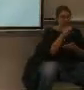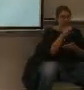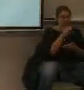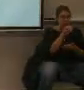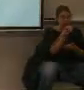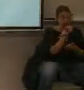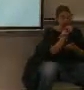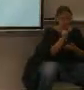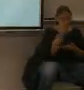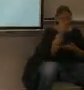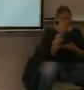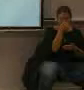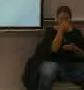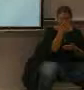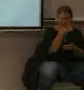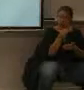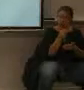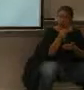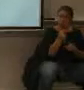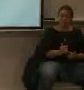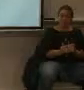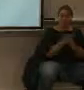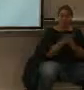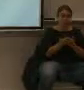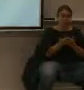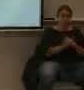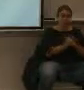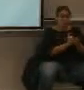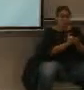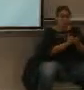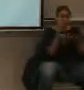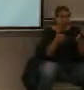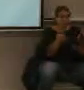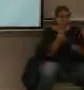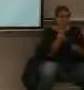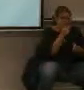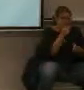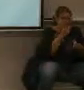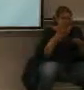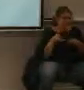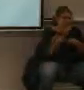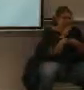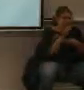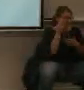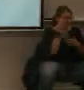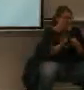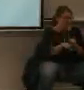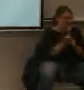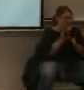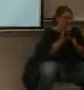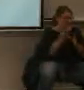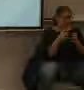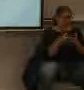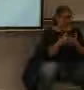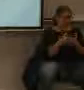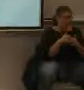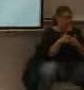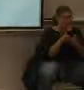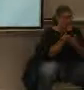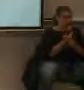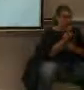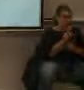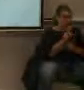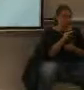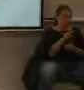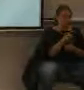structural material. And organisms then evolve ways to deal with those. That if you can find a way to break down a novel compound that's